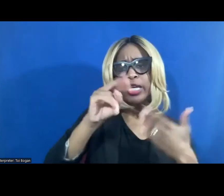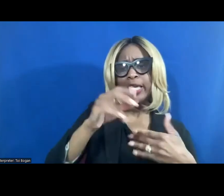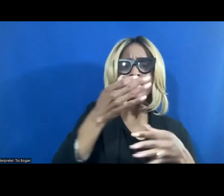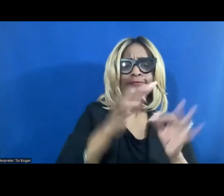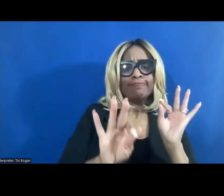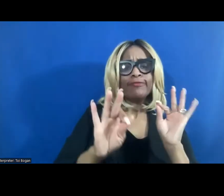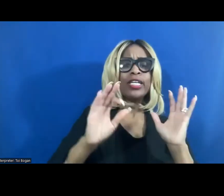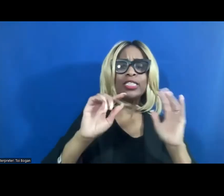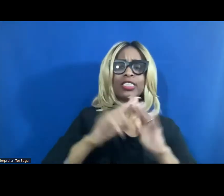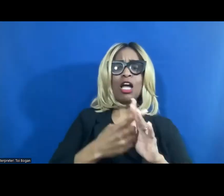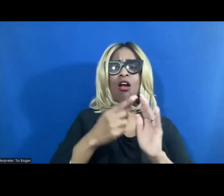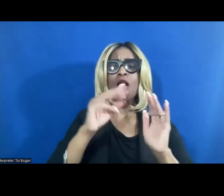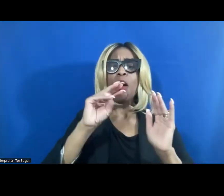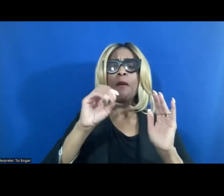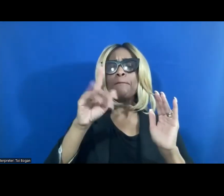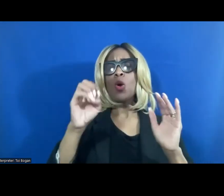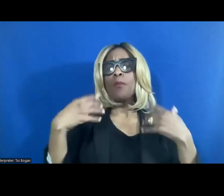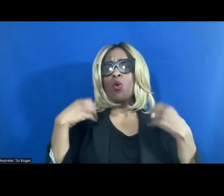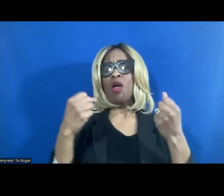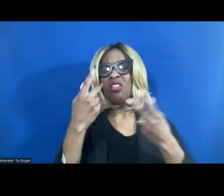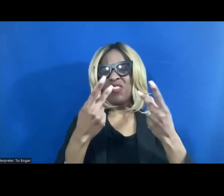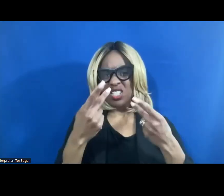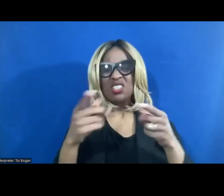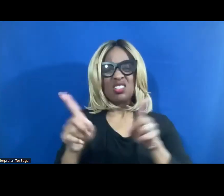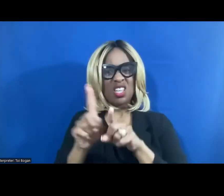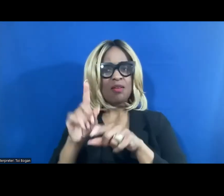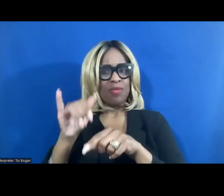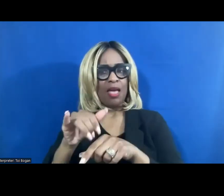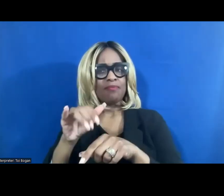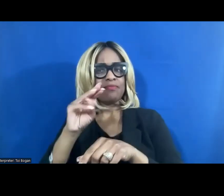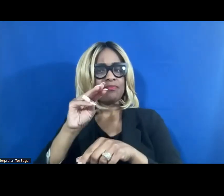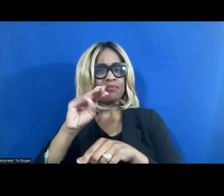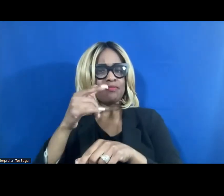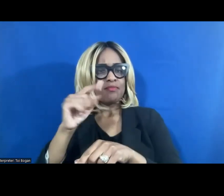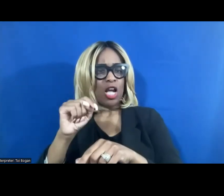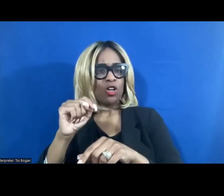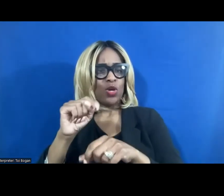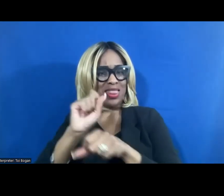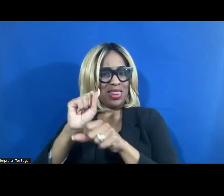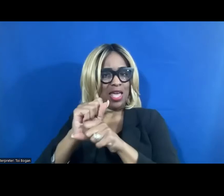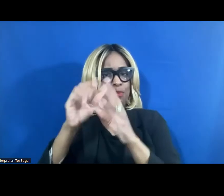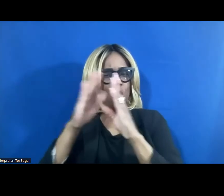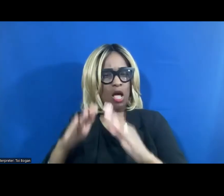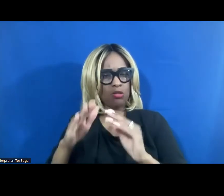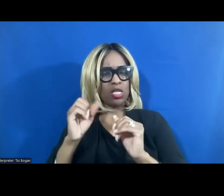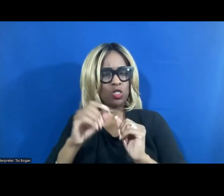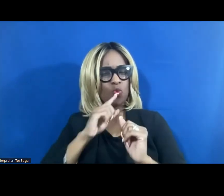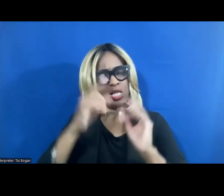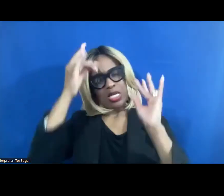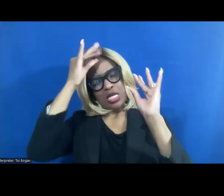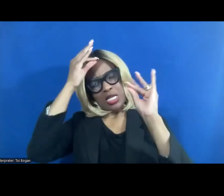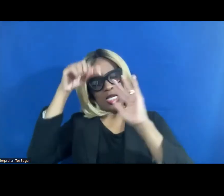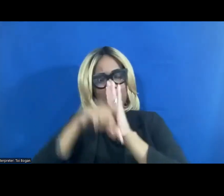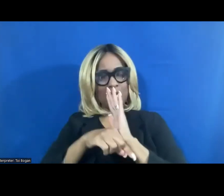doing a mobile health visit with you right at your migrant labor housing. So really thinking creatively about that. And,